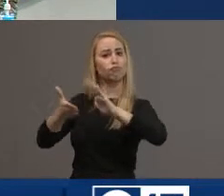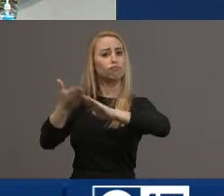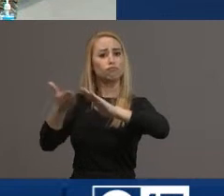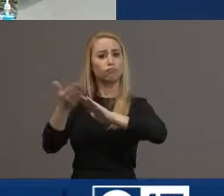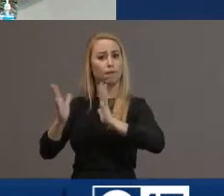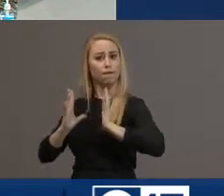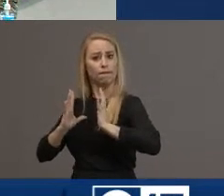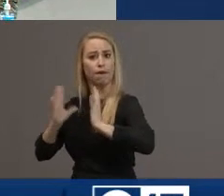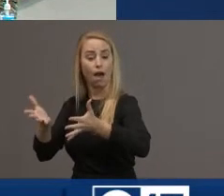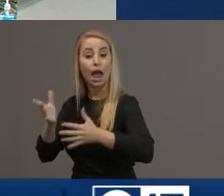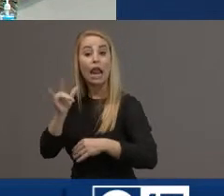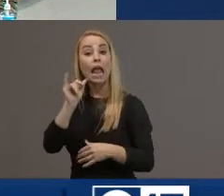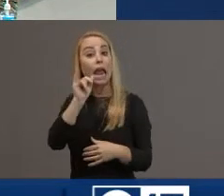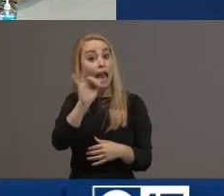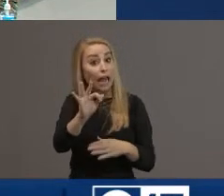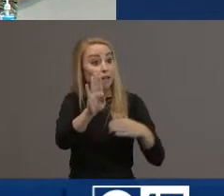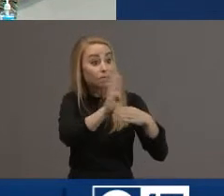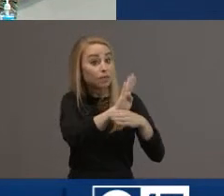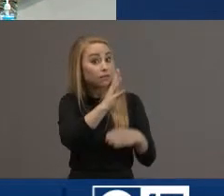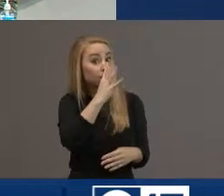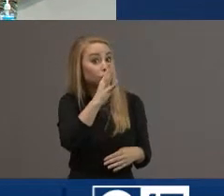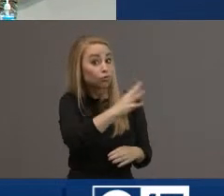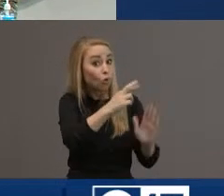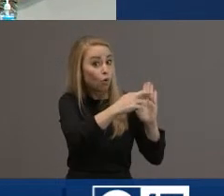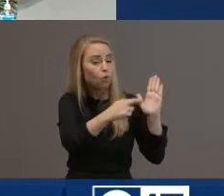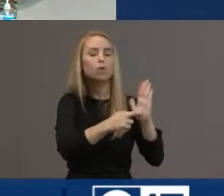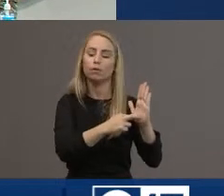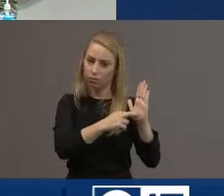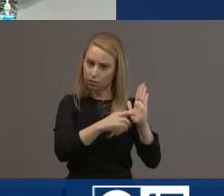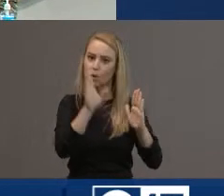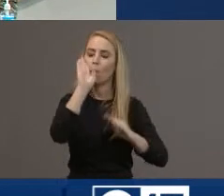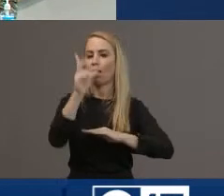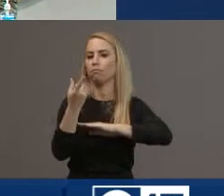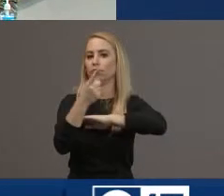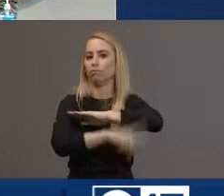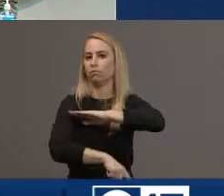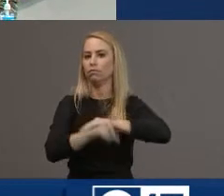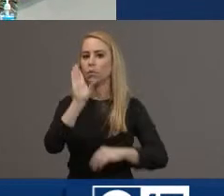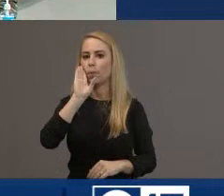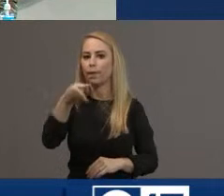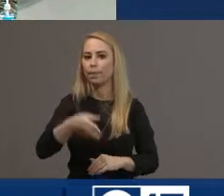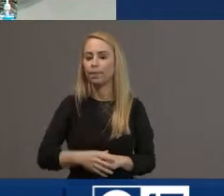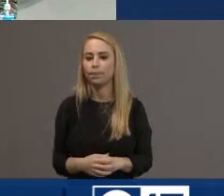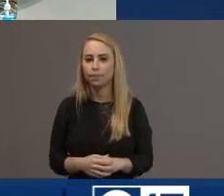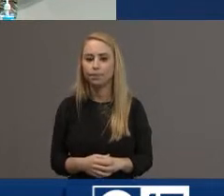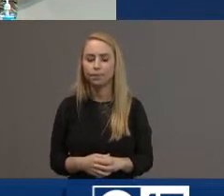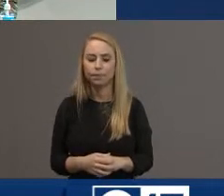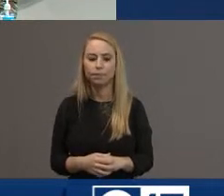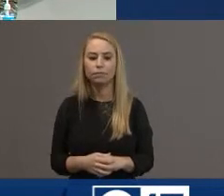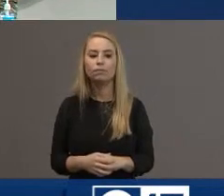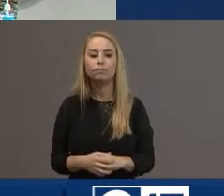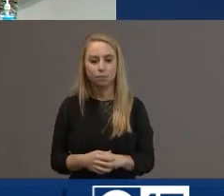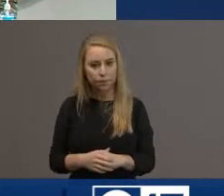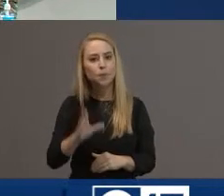not to, there will be accountability and there will be enforcement. And there will be more